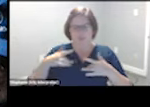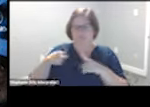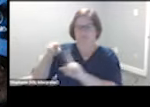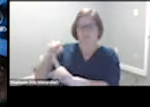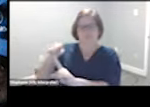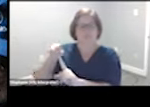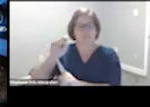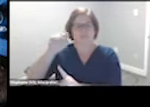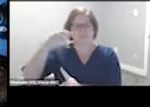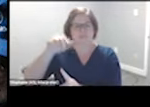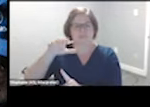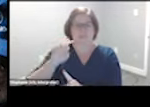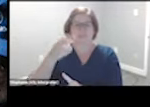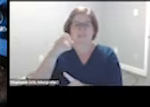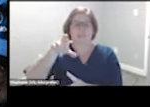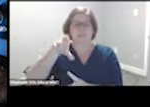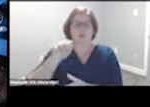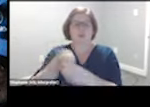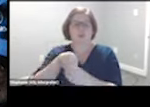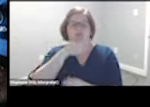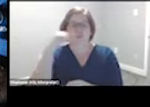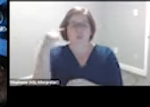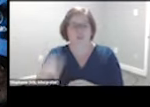Russia. Right behind her, we have